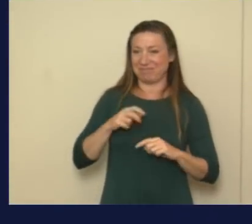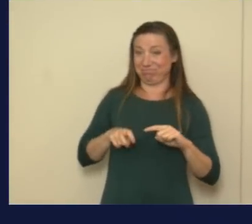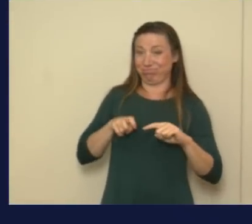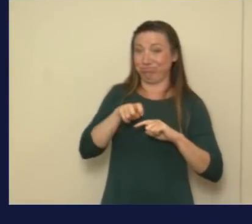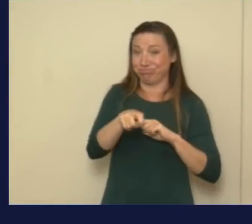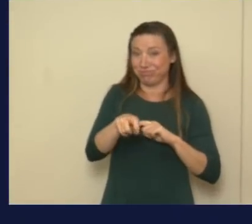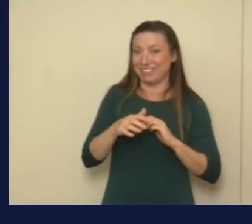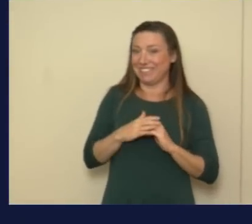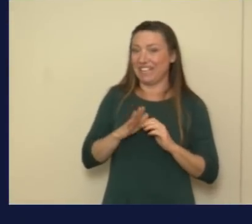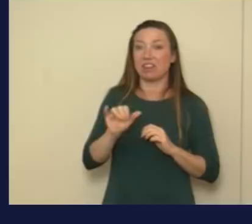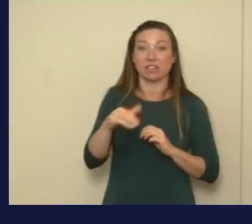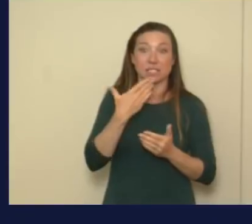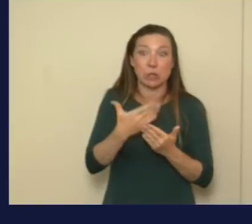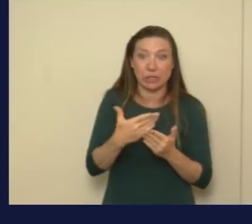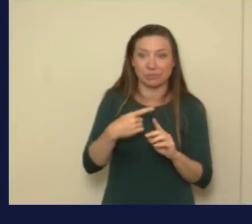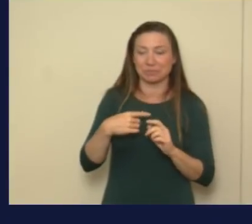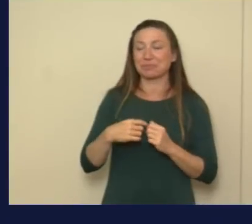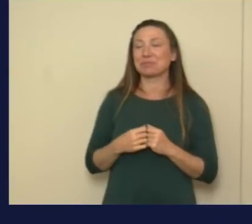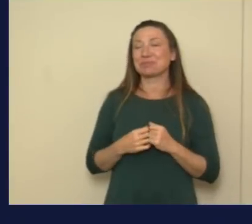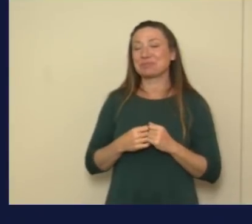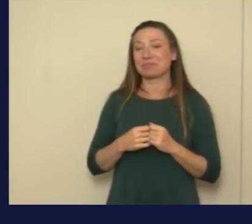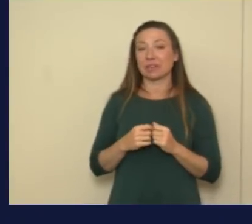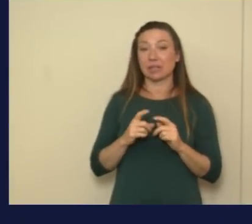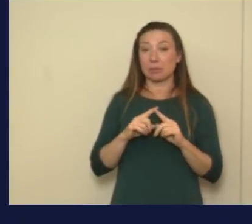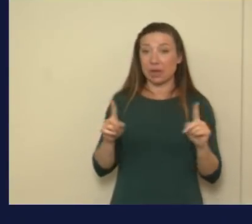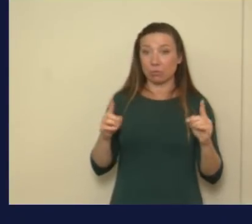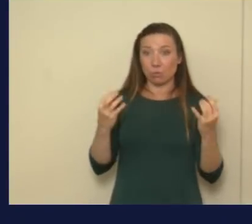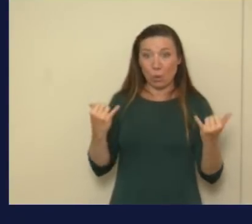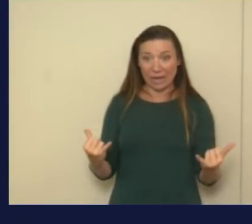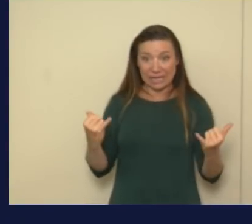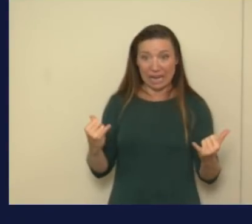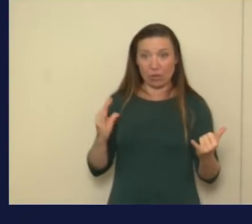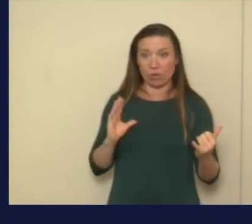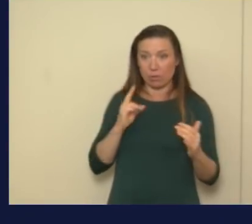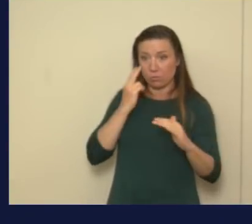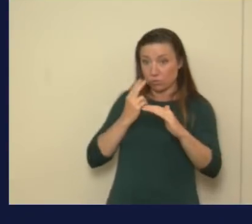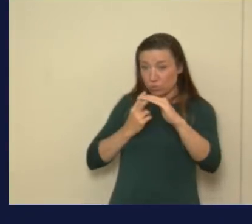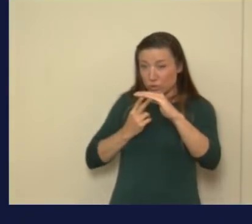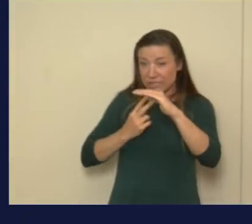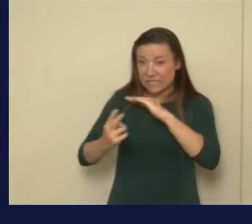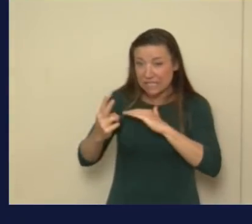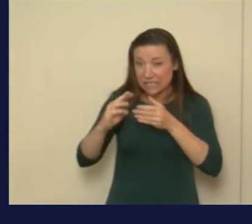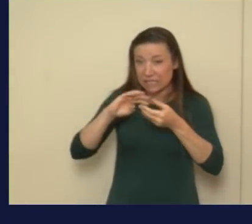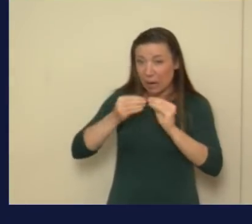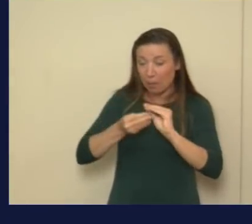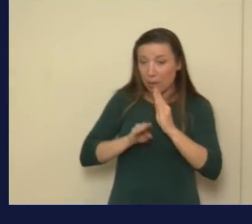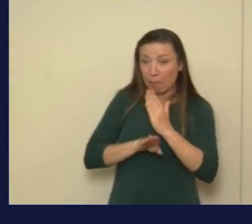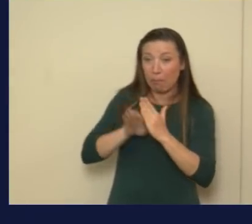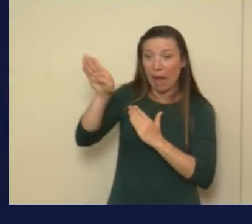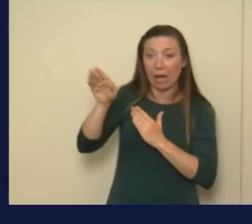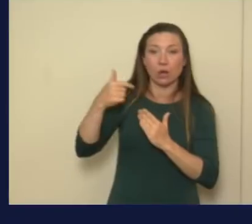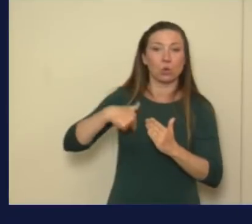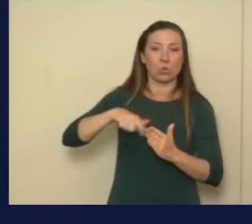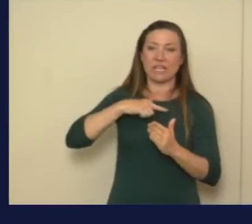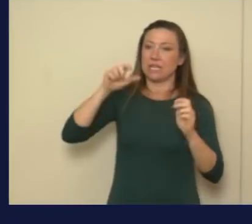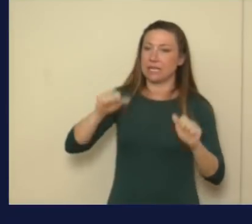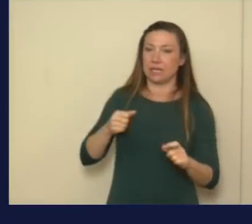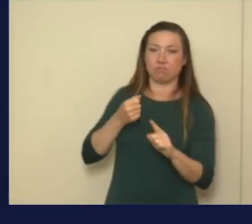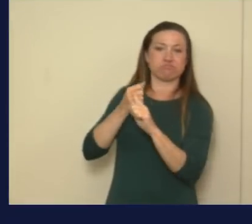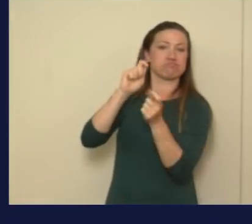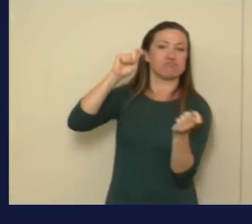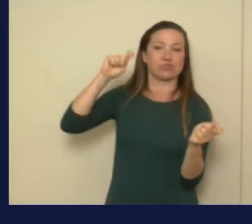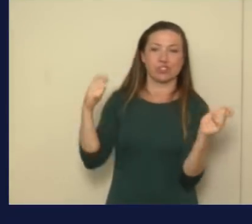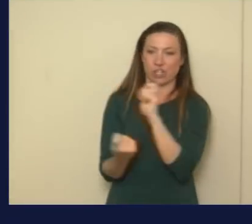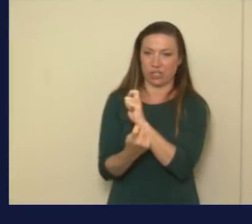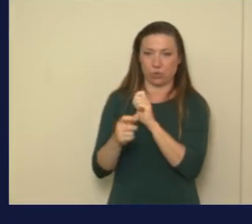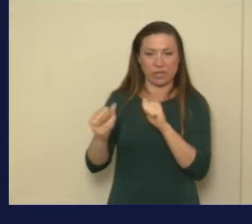that's good. We can beat the trajectory, all right? So let's just go back and make sure that people are really clear, particularly